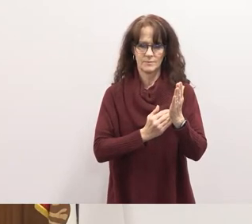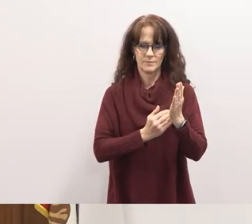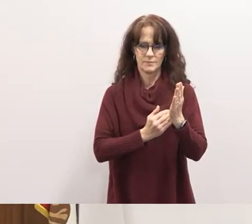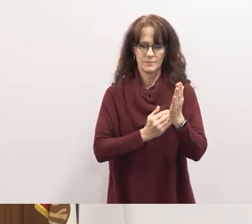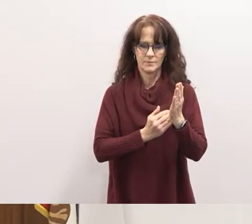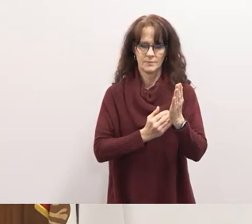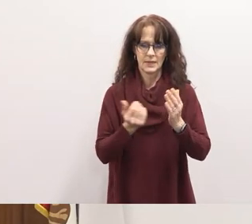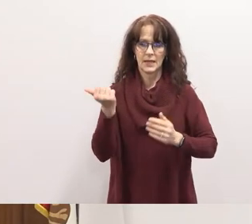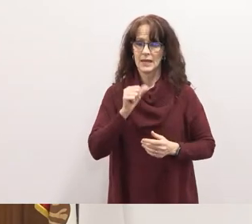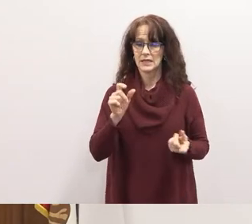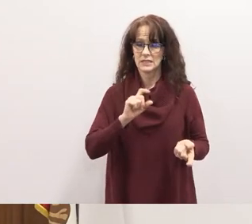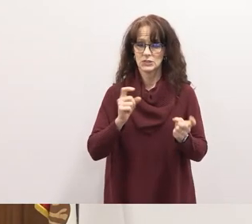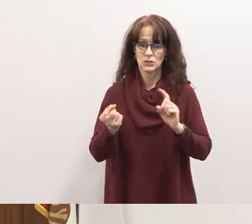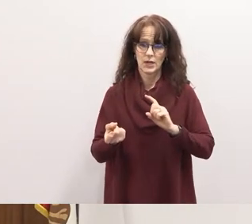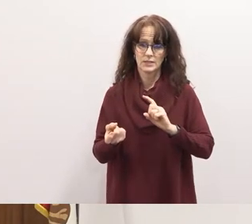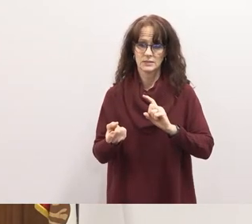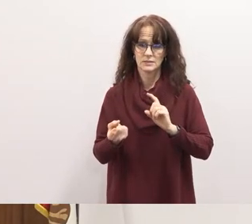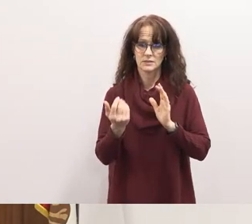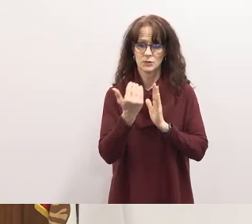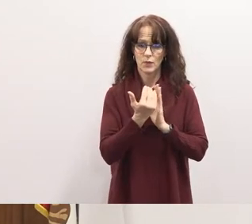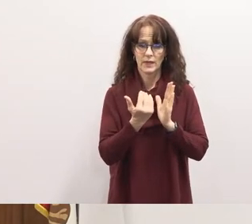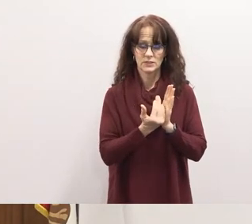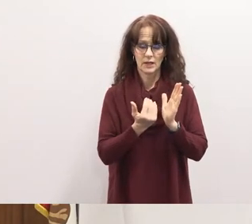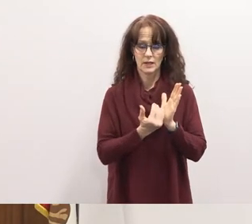Are there any changes to the agenda?